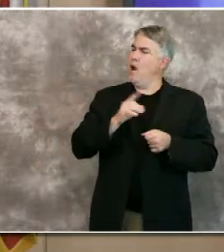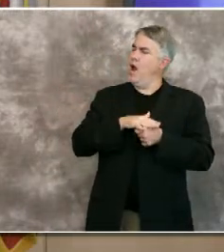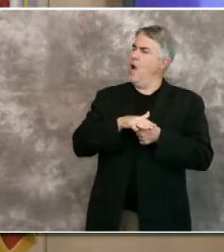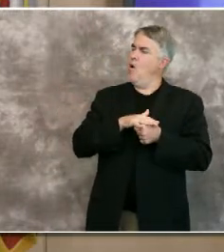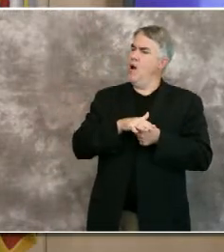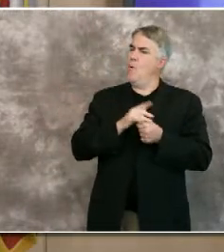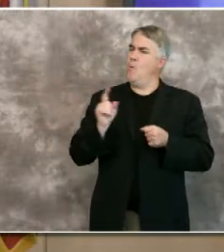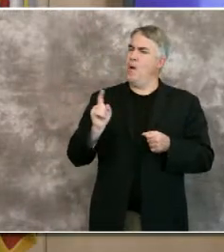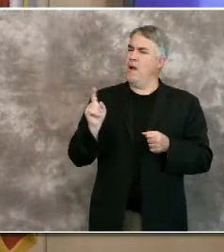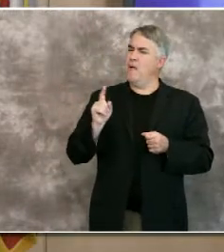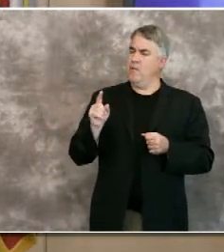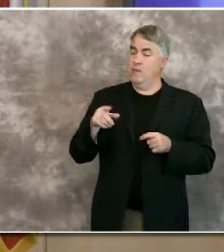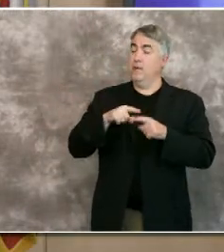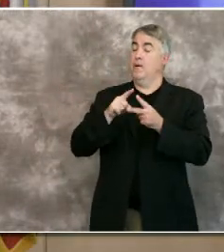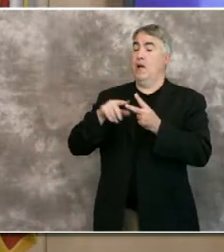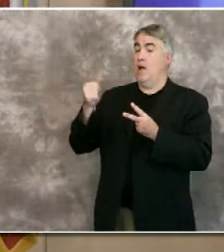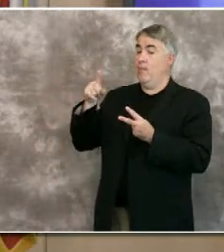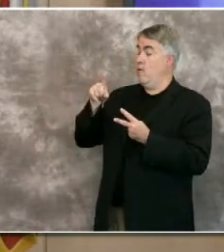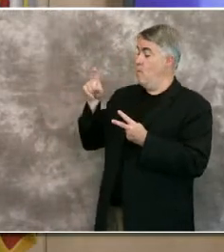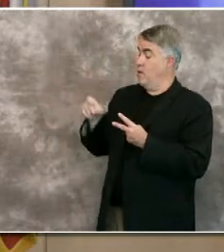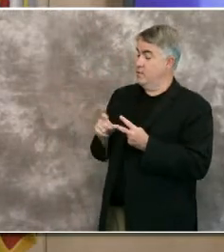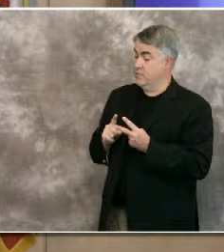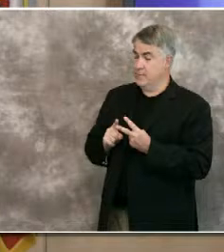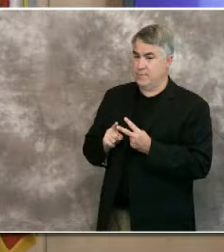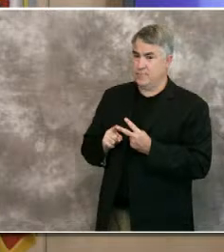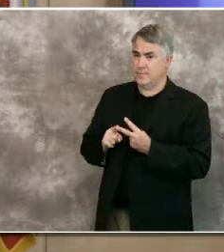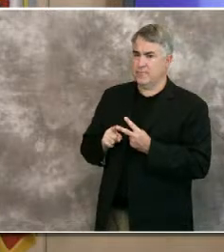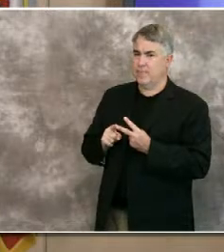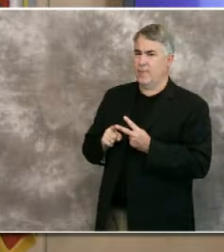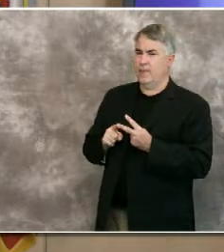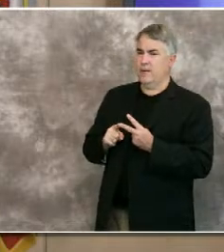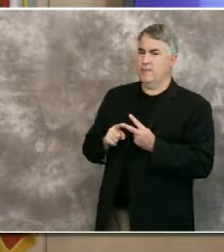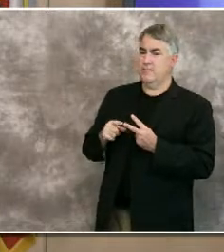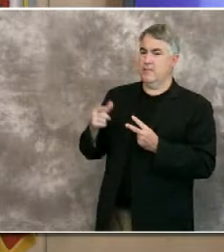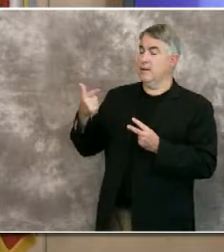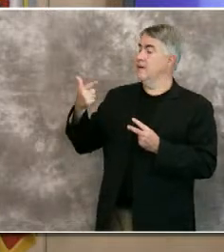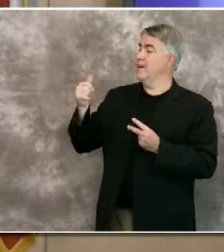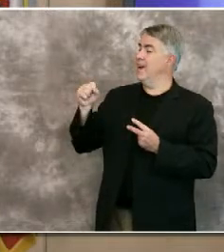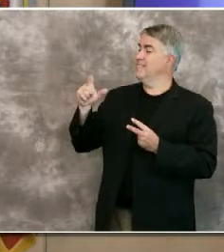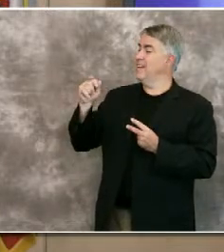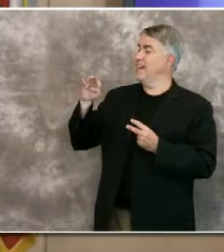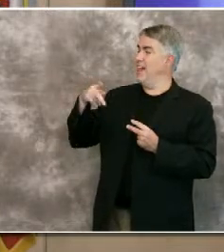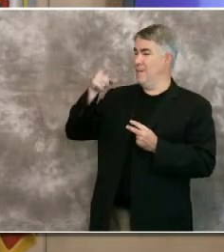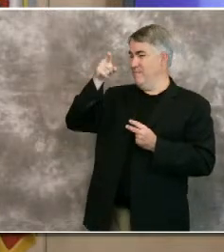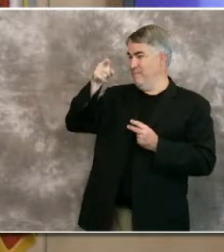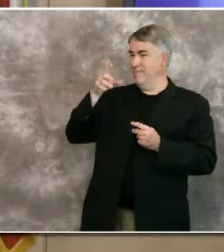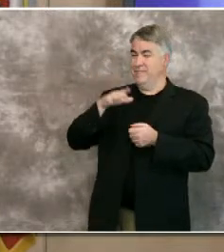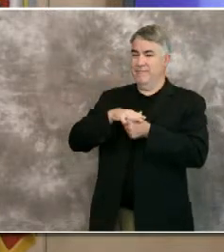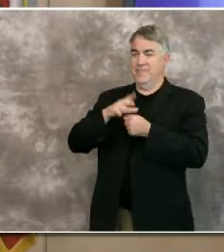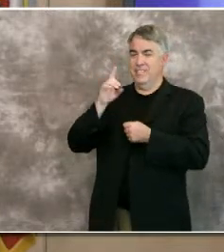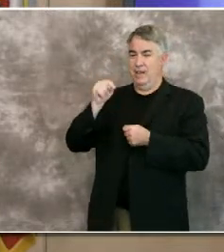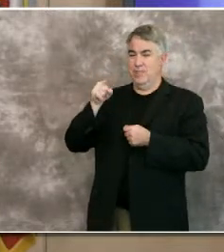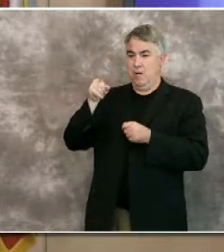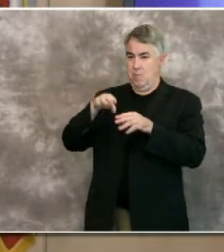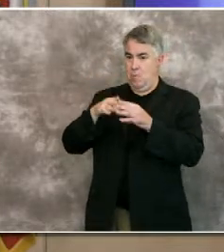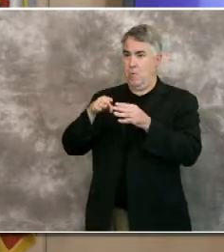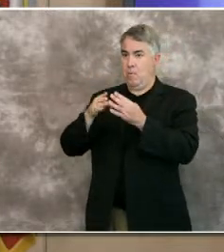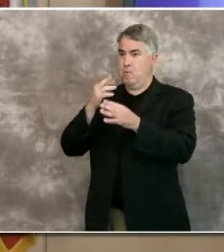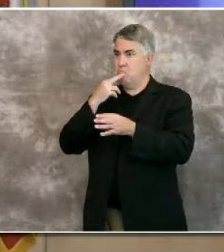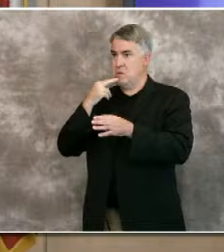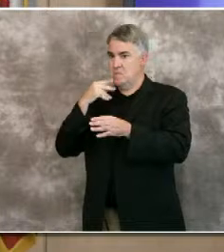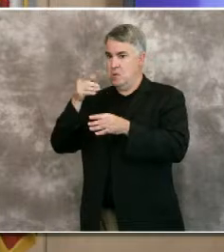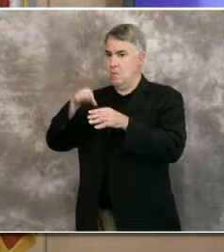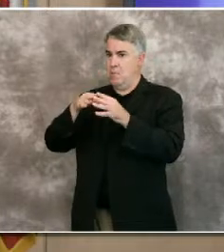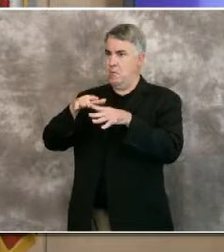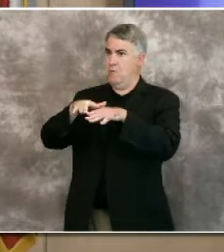would be, places like the Gas Lamp are closing off streets to open up more restaurants, get more crowds down there. Same thing